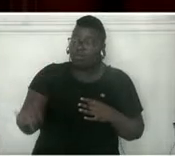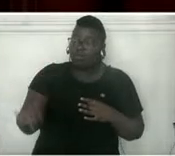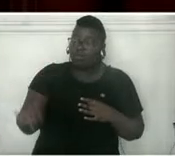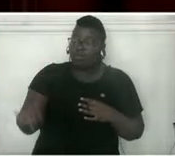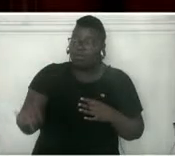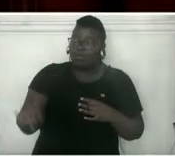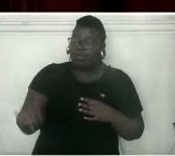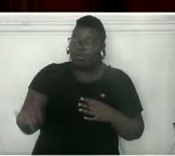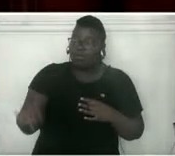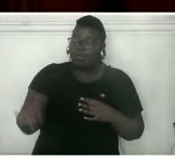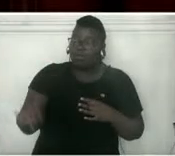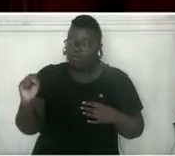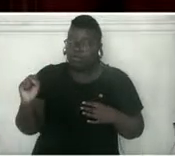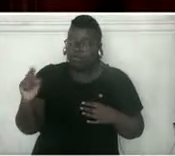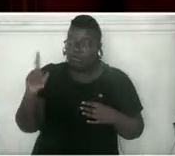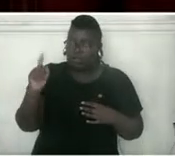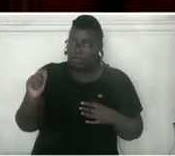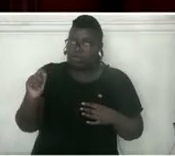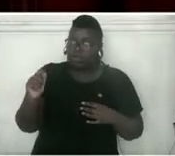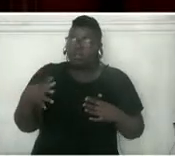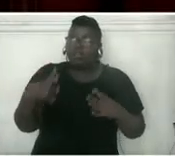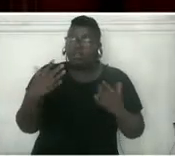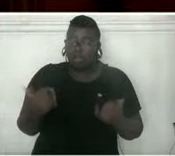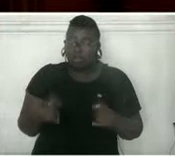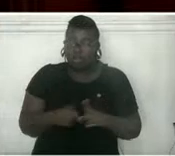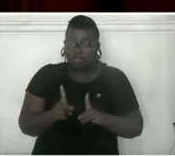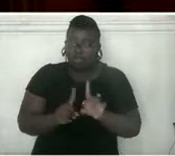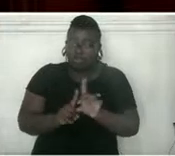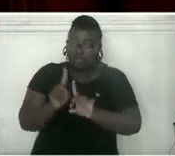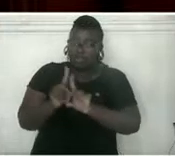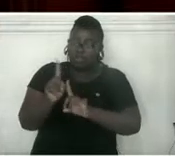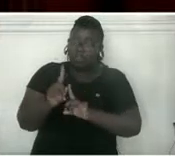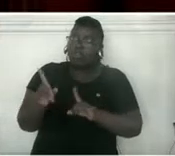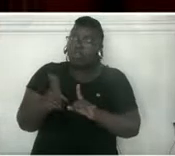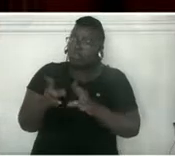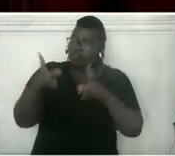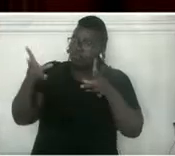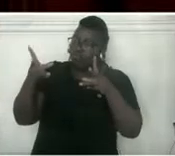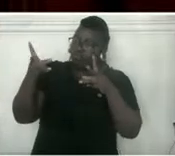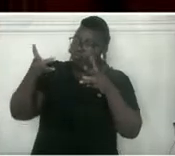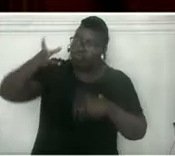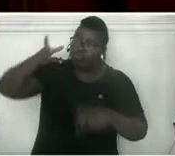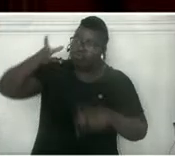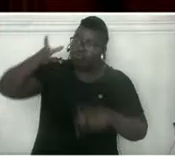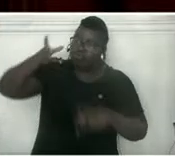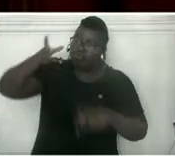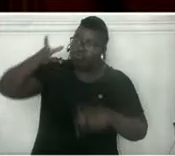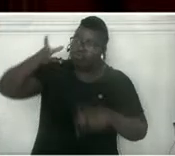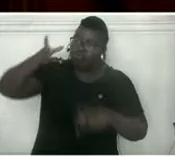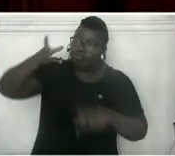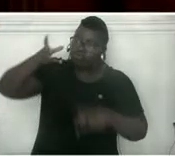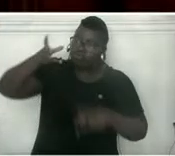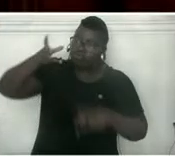and most importantly, we have successfully attracted investment worth